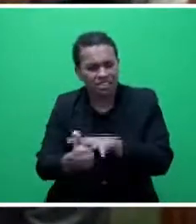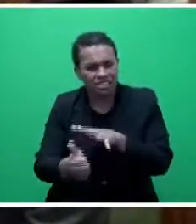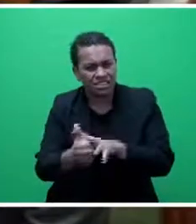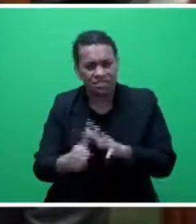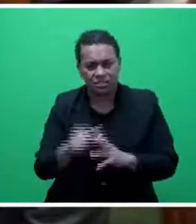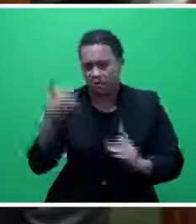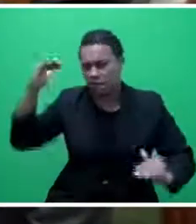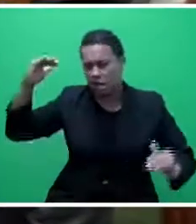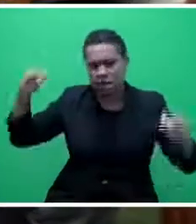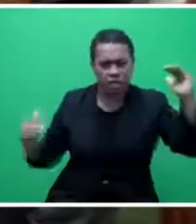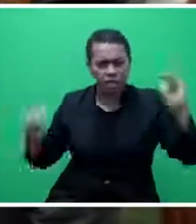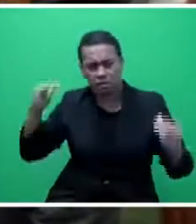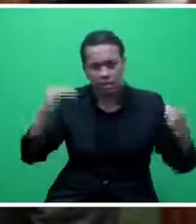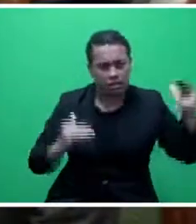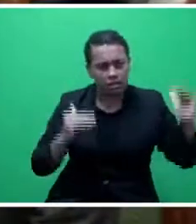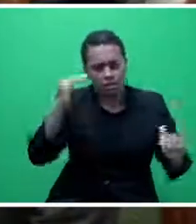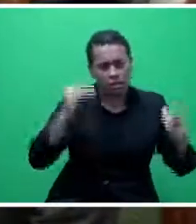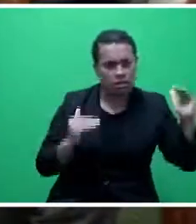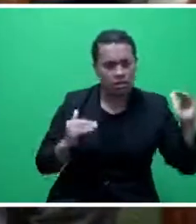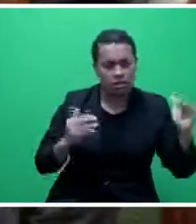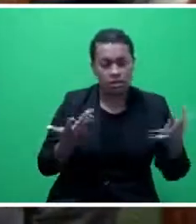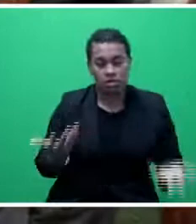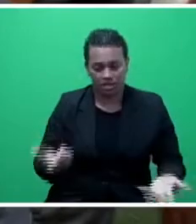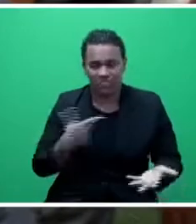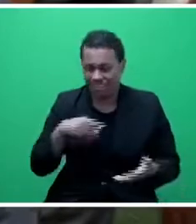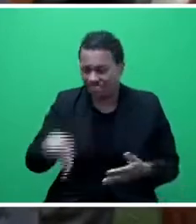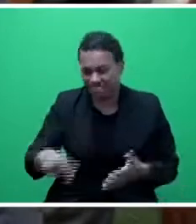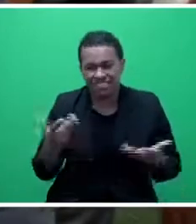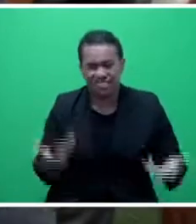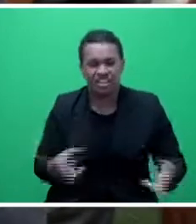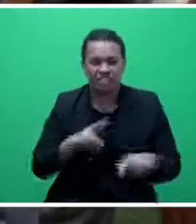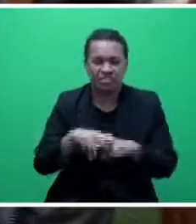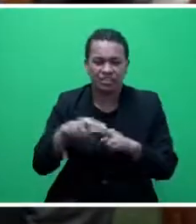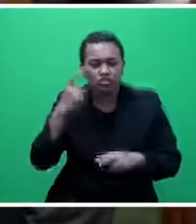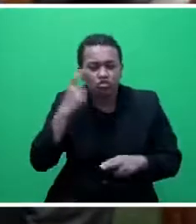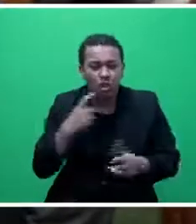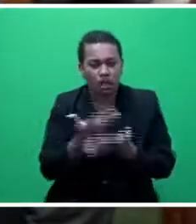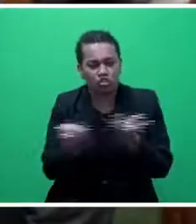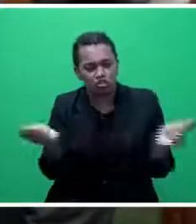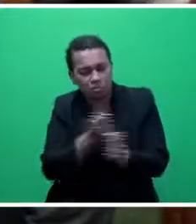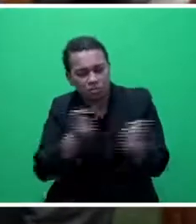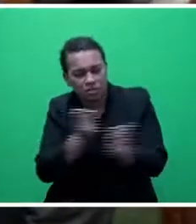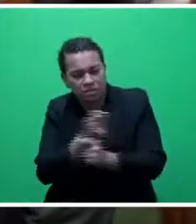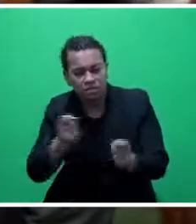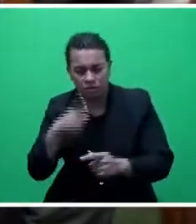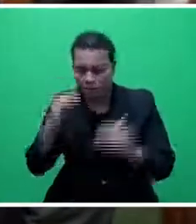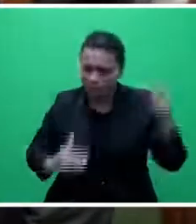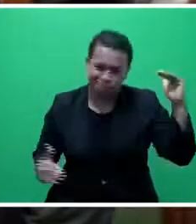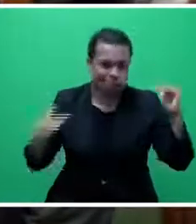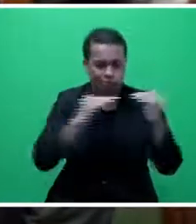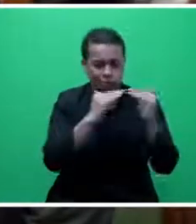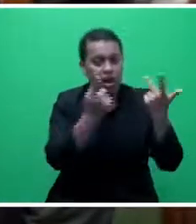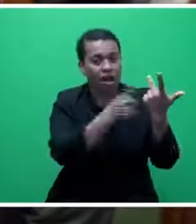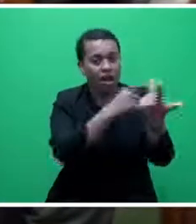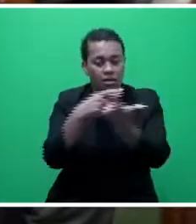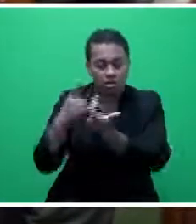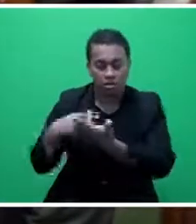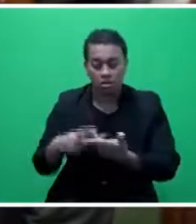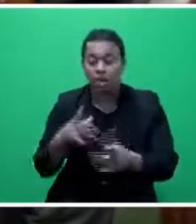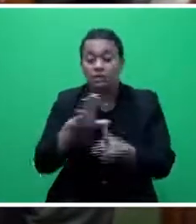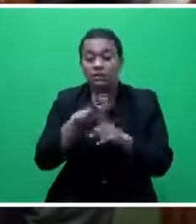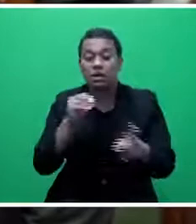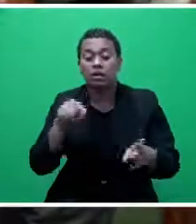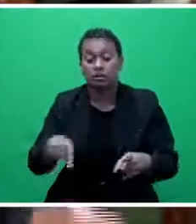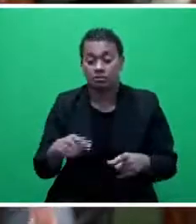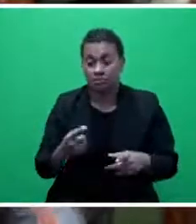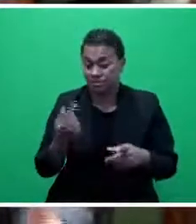kind of liberalization, the kind of structural changes we are doing, that we are looking at. And I also want to reiterate, I mean, things like what we've been doing, you